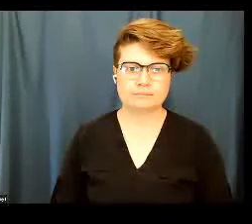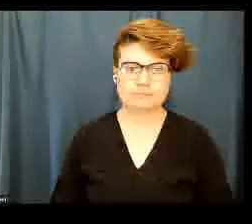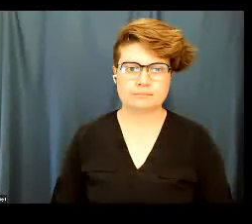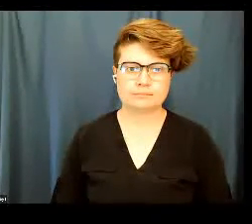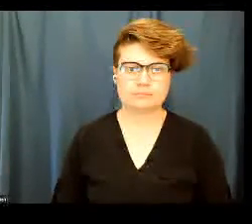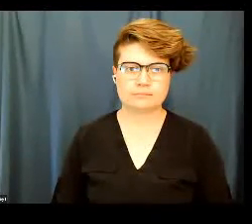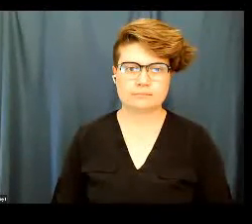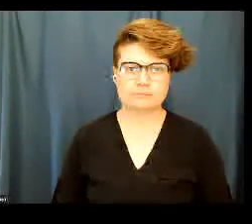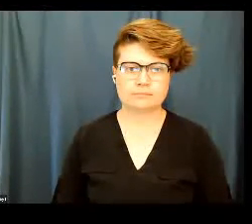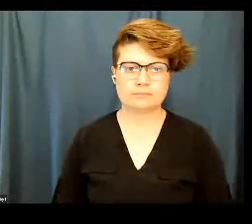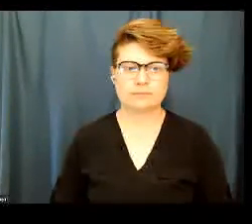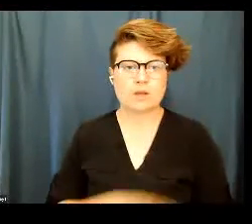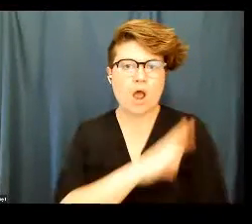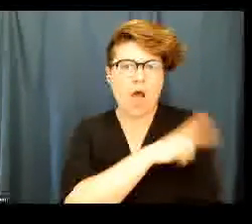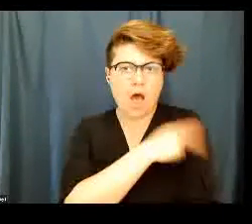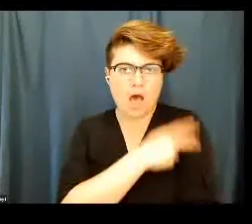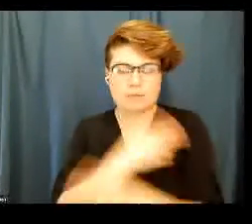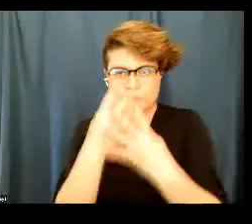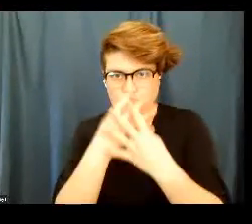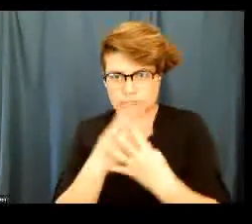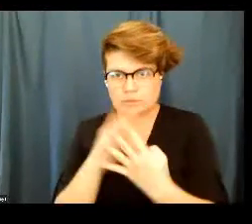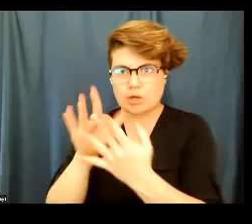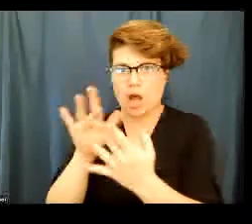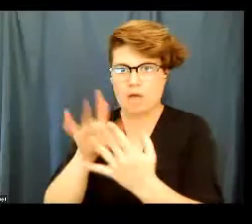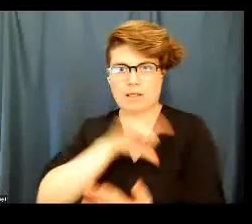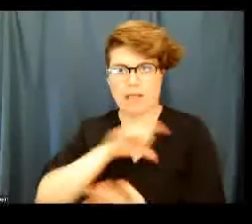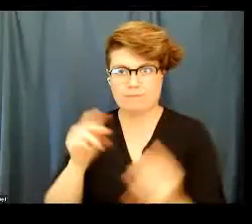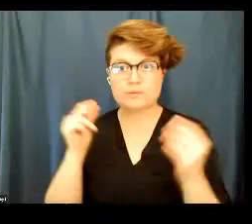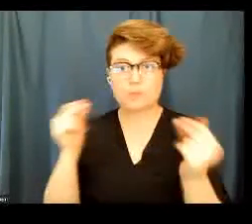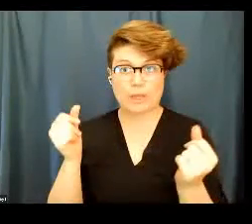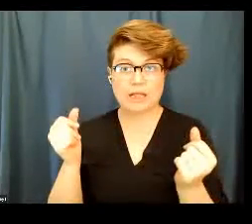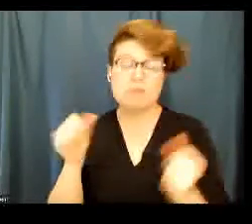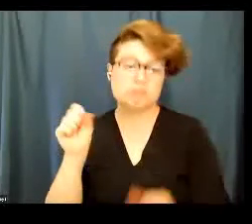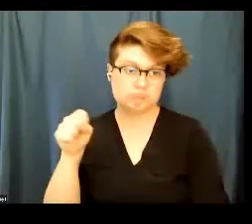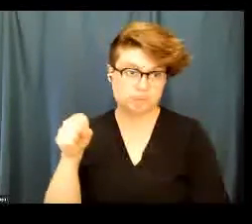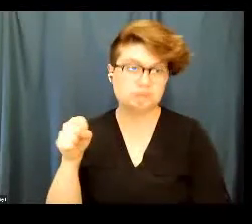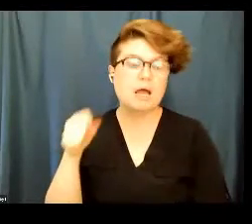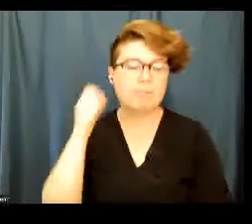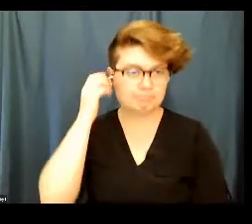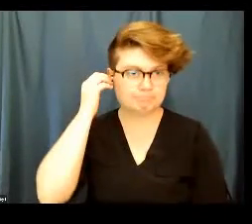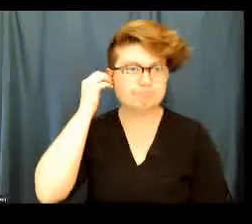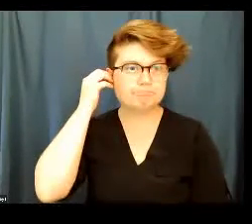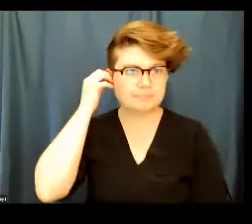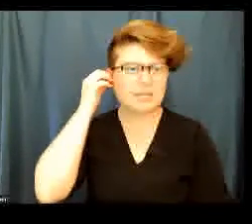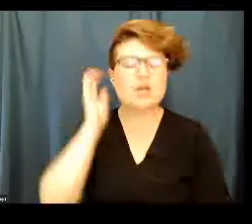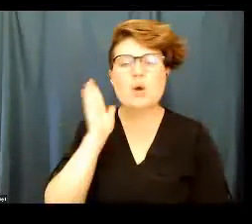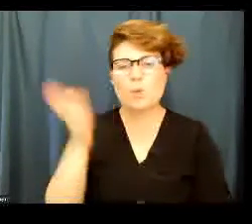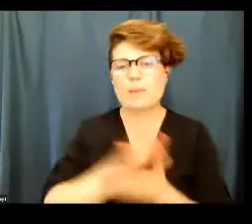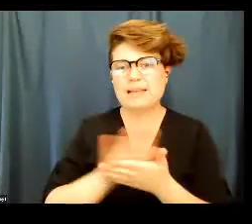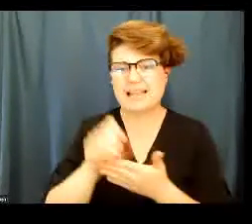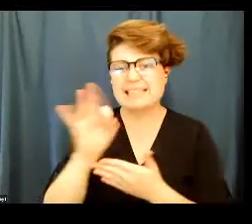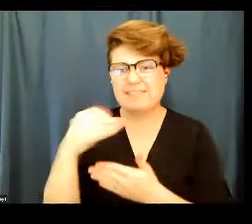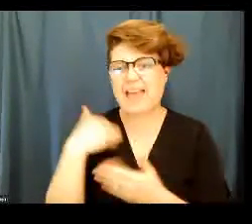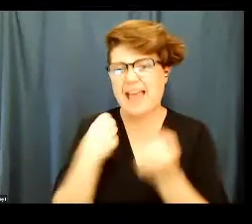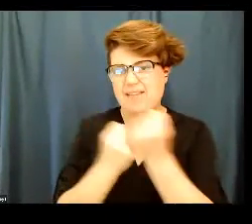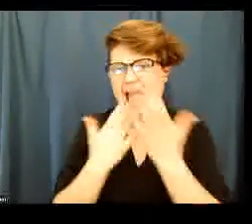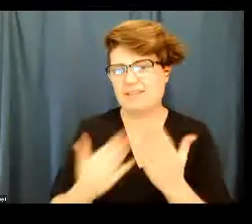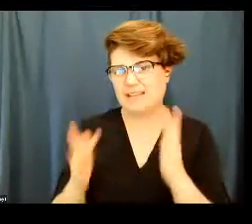Yeah, the hospital screens and contacts law enforcement quickly. Yeah, and it would be nice if there was an advocate contacted.